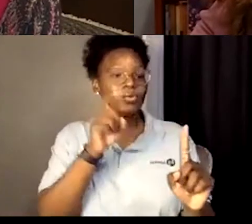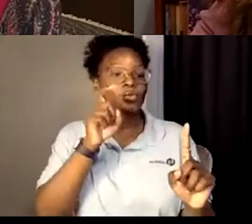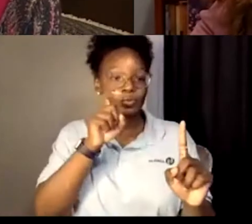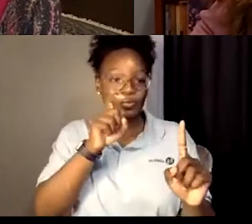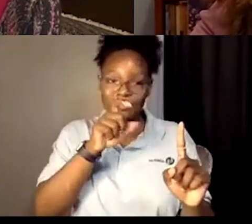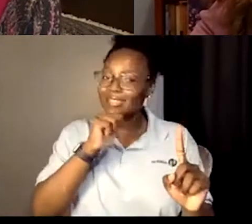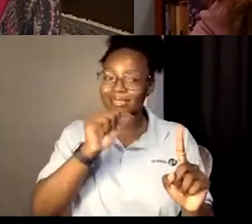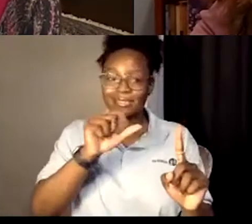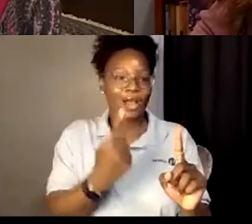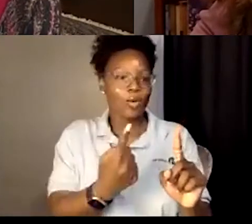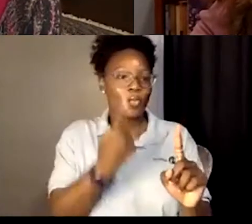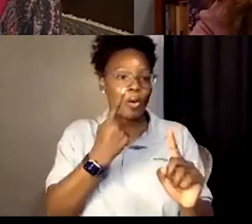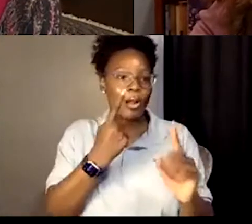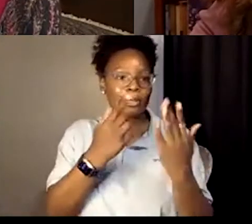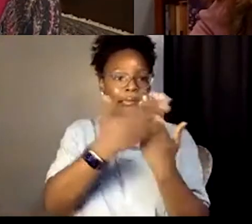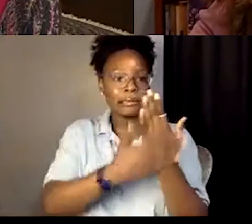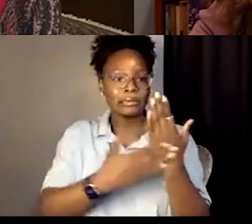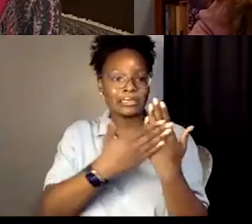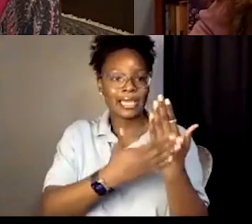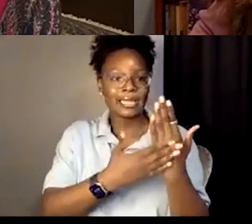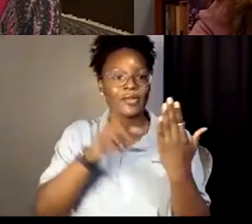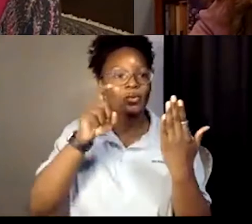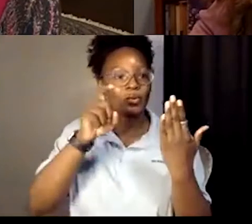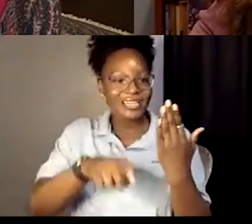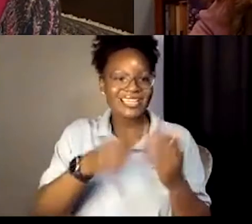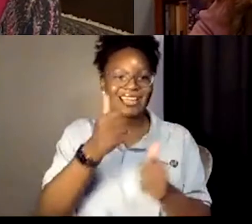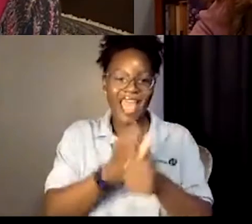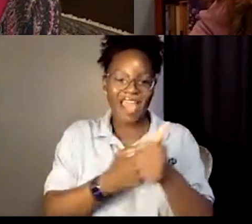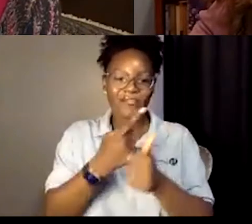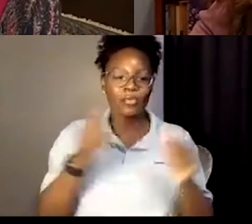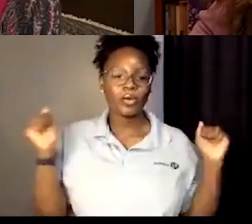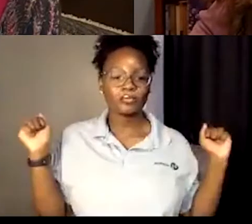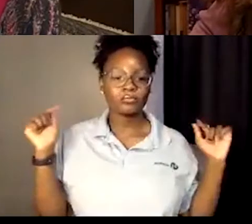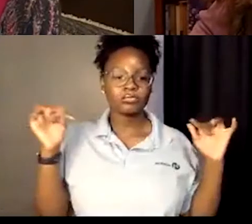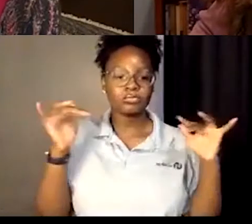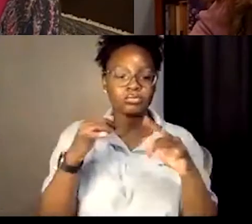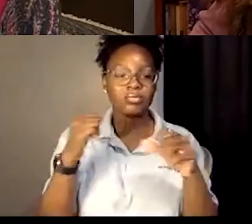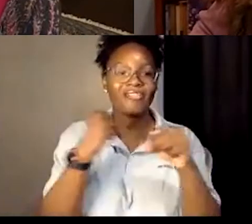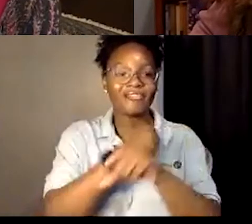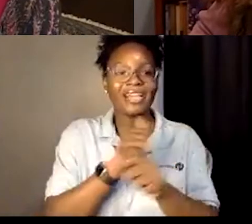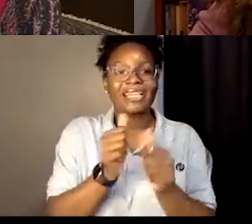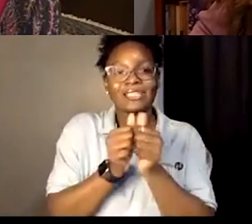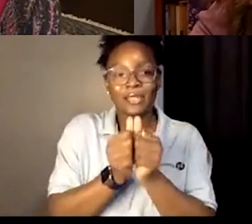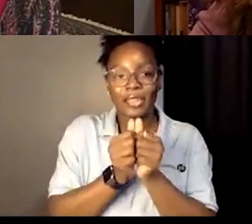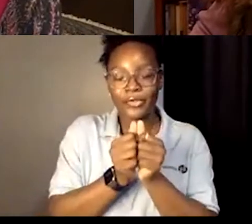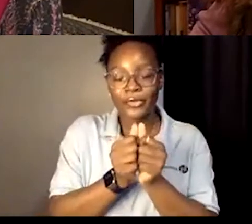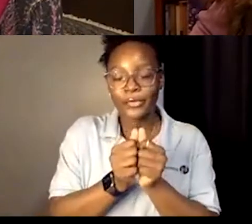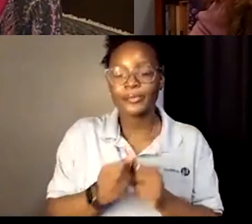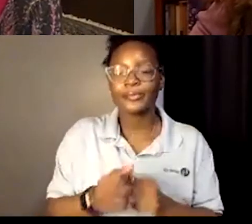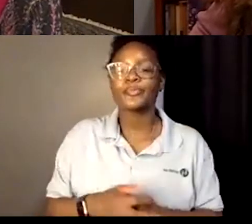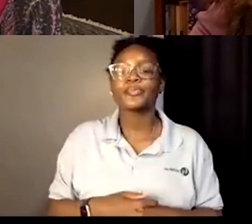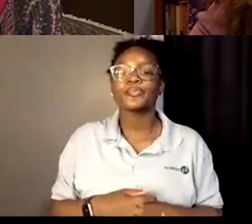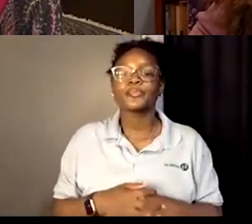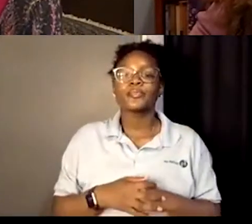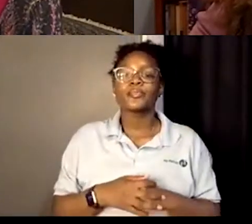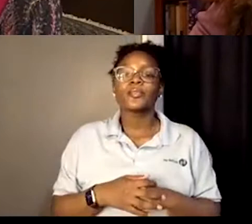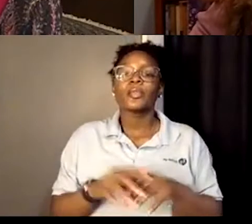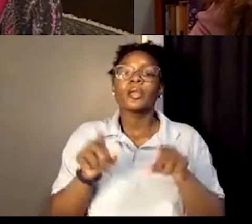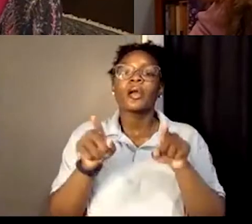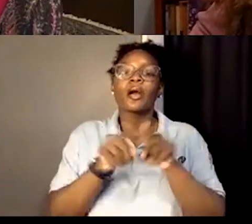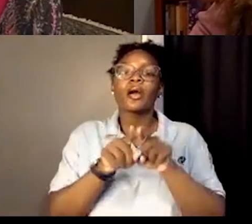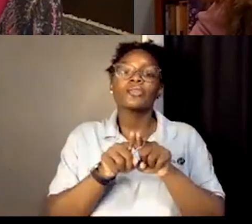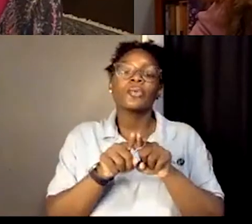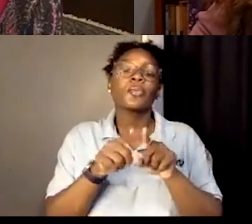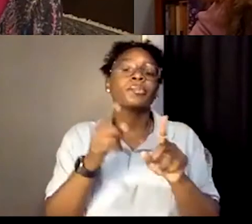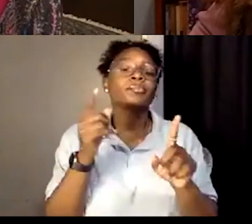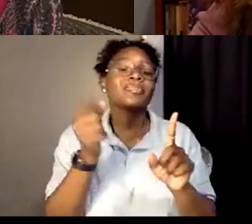to be successful. And the last thing, I just remember the impact that this has certainly had on